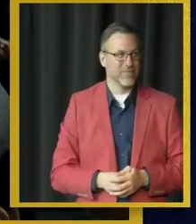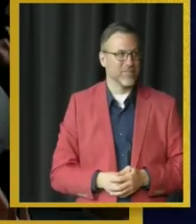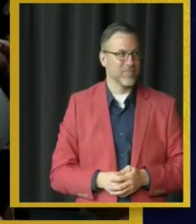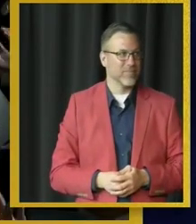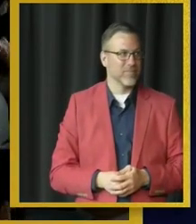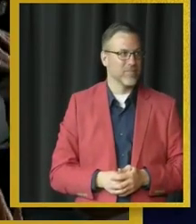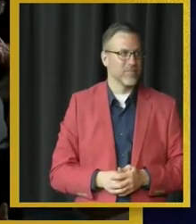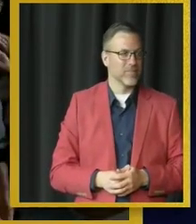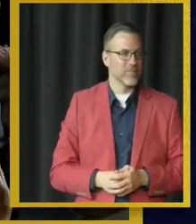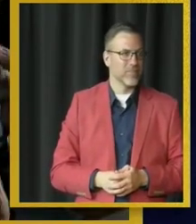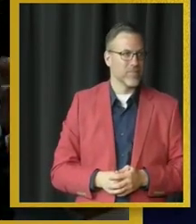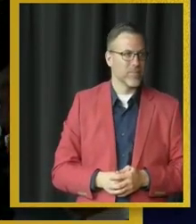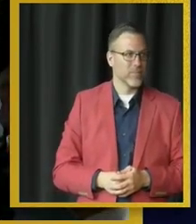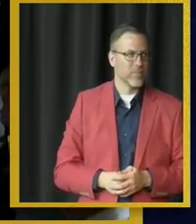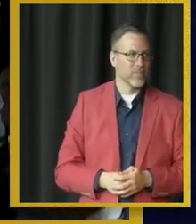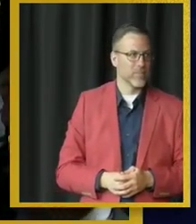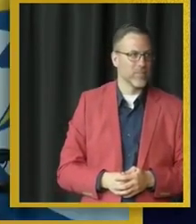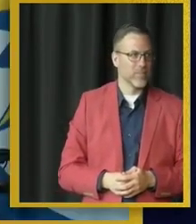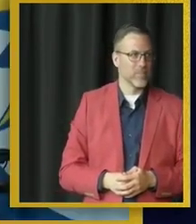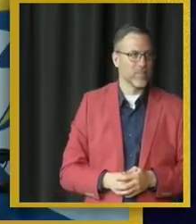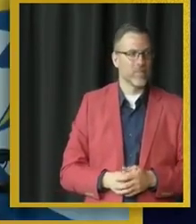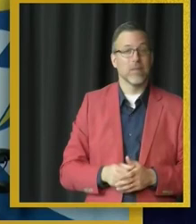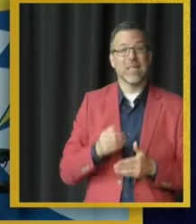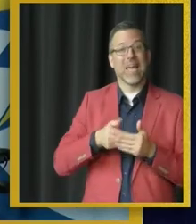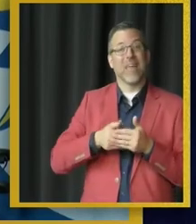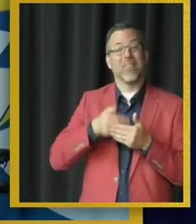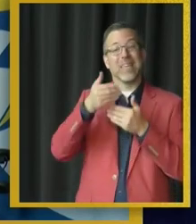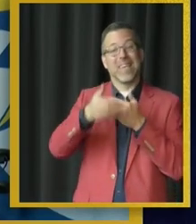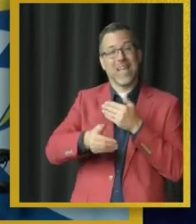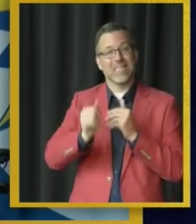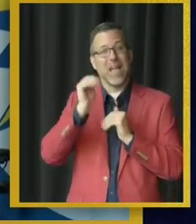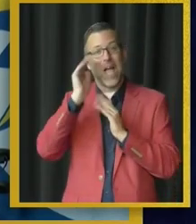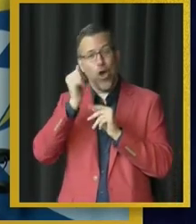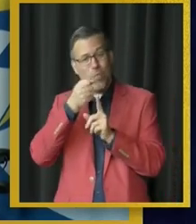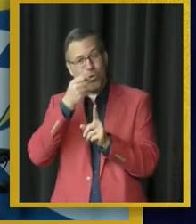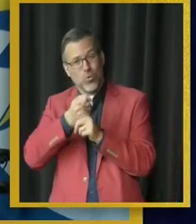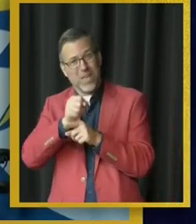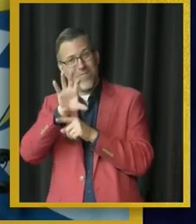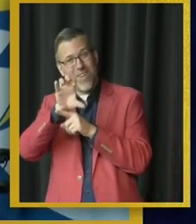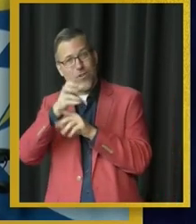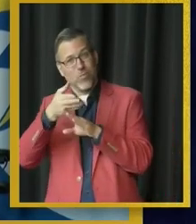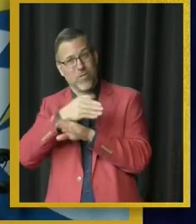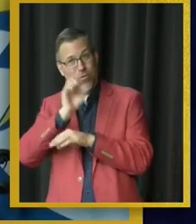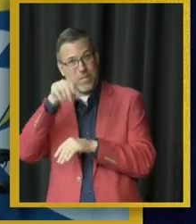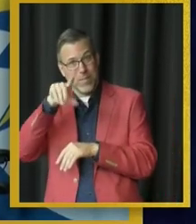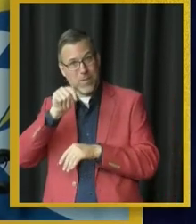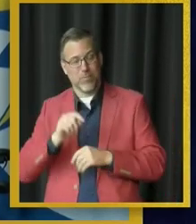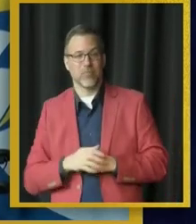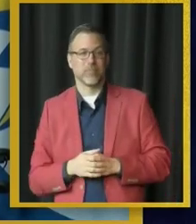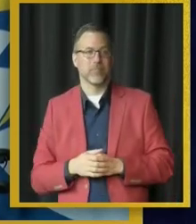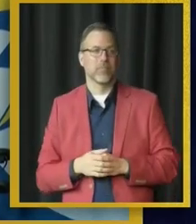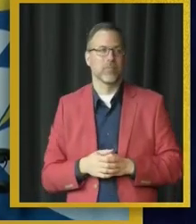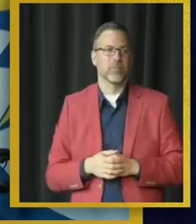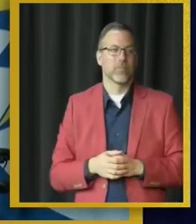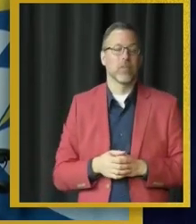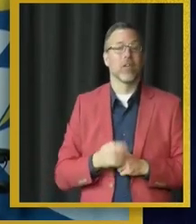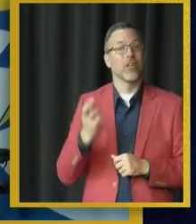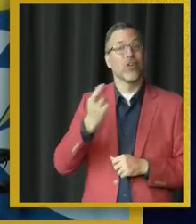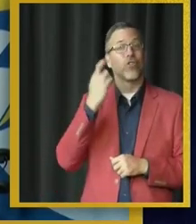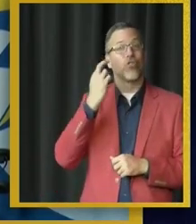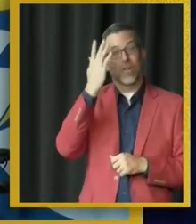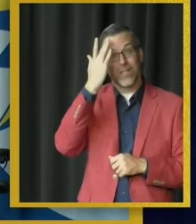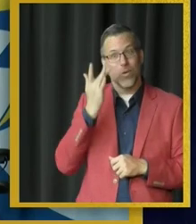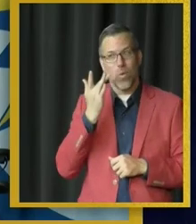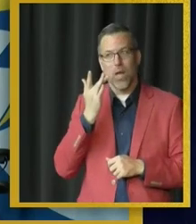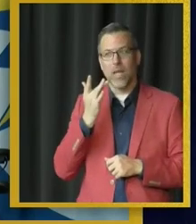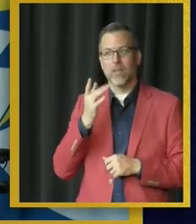And with the next two recruiting classes, I hope to get to 500 this fall before September. Now, a lot of that is due to the incredible leadership